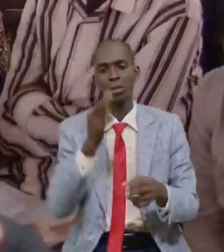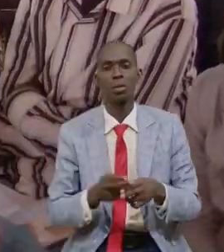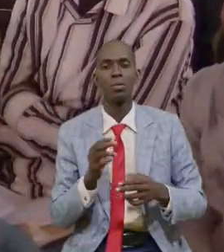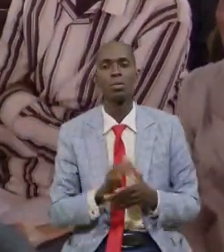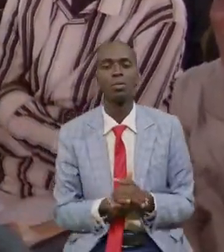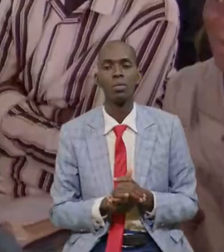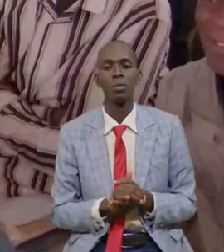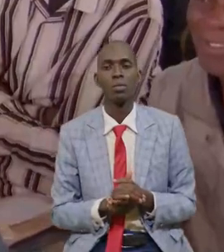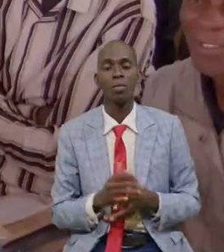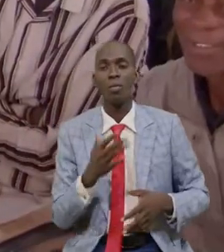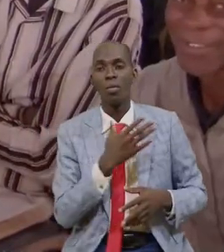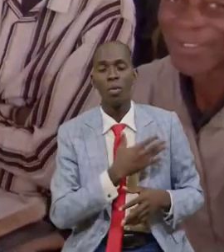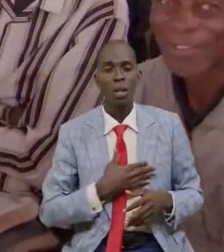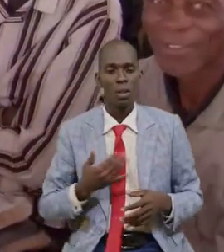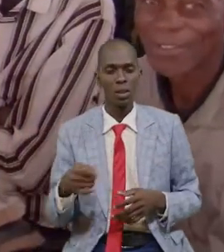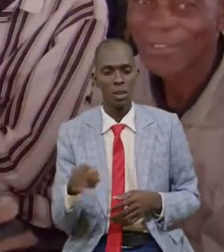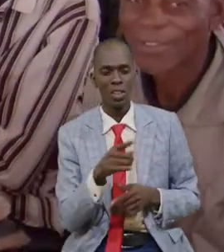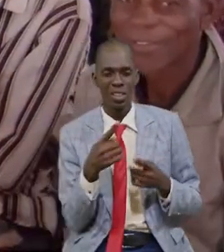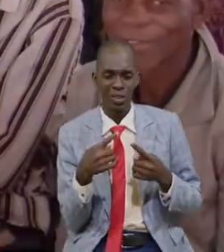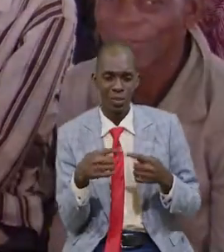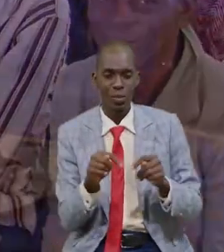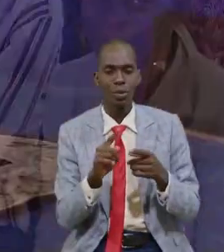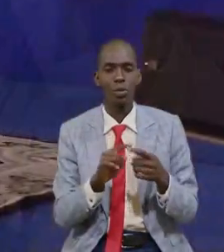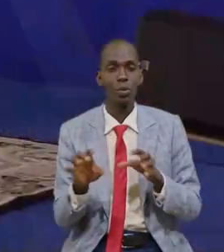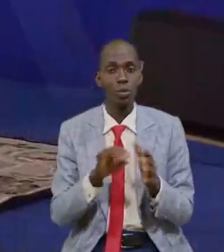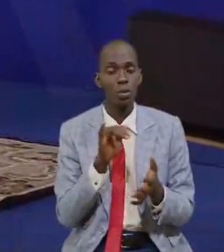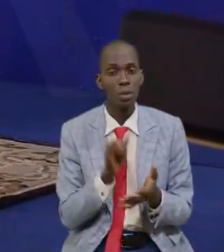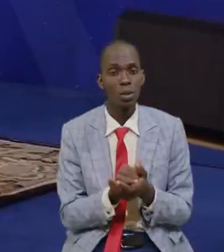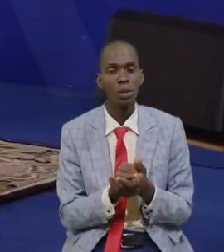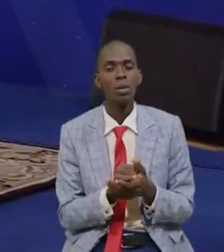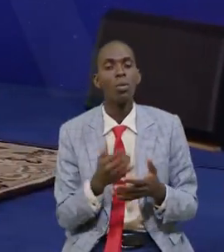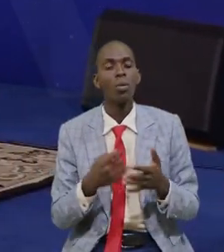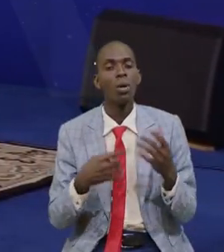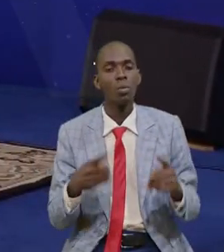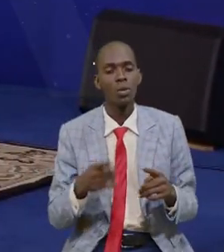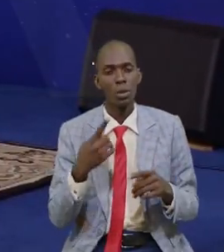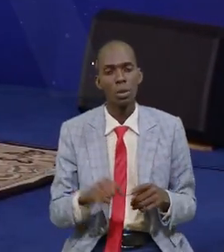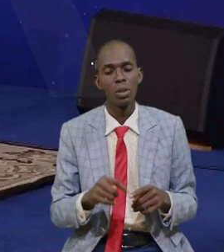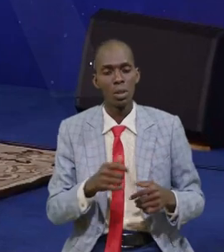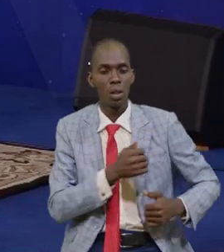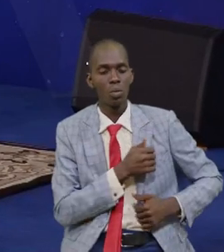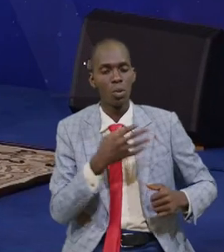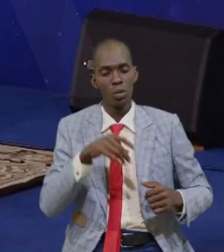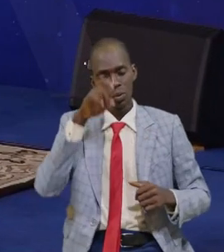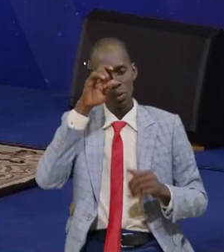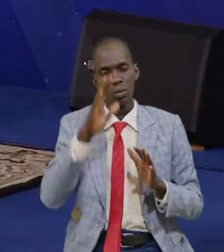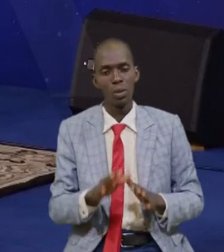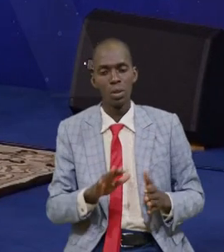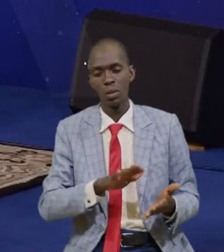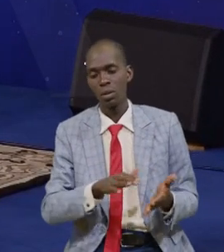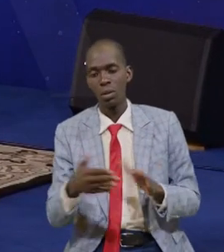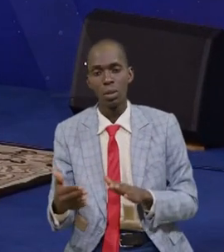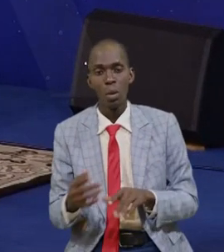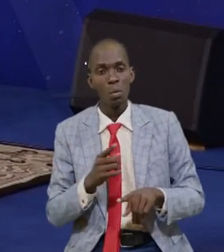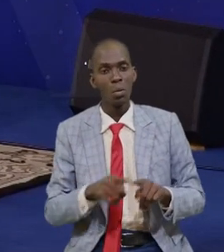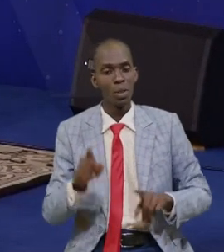And they tried to do that. They were drowned. I'm still alive.